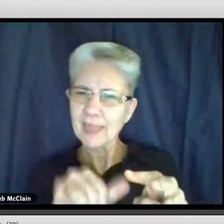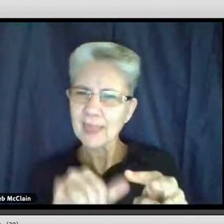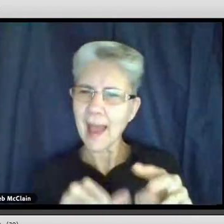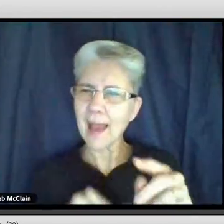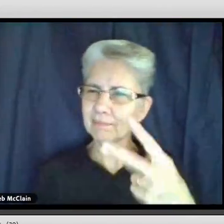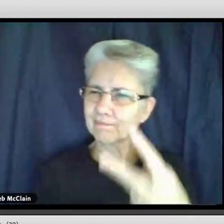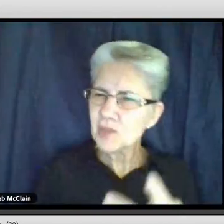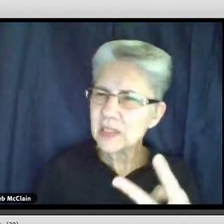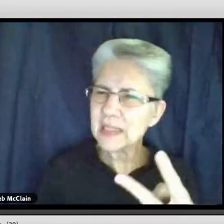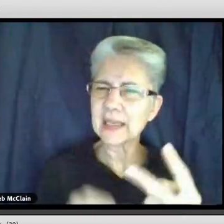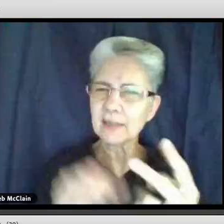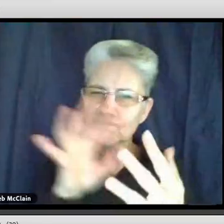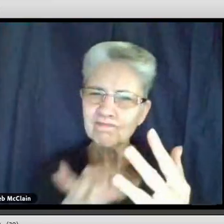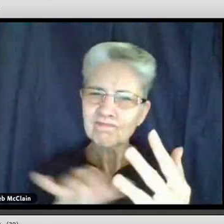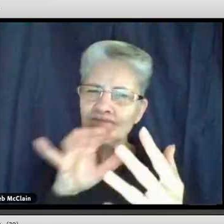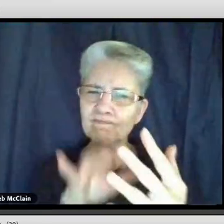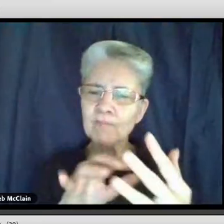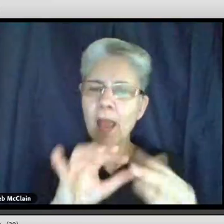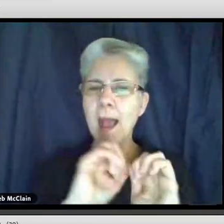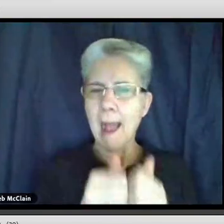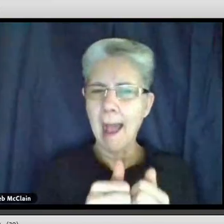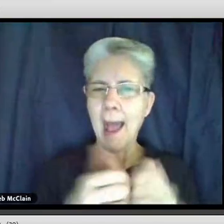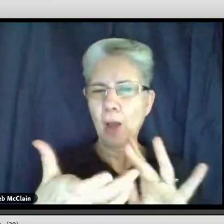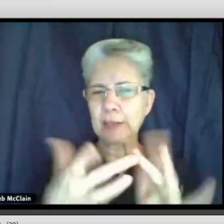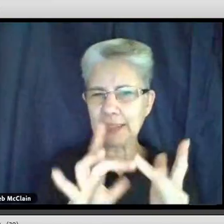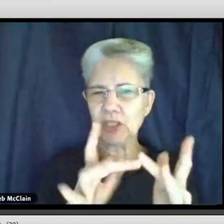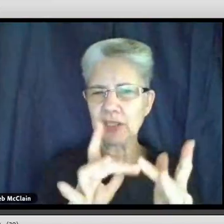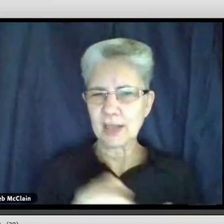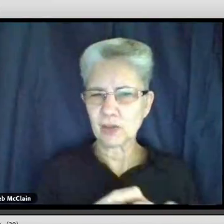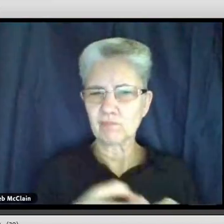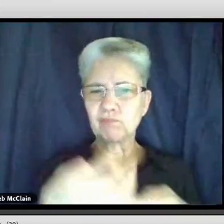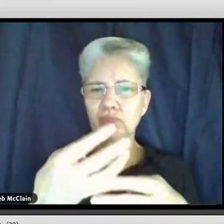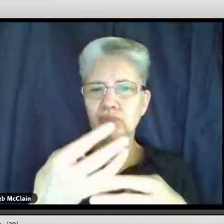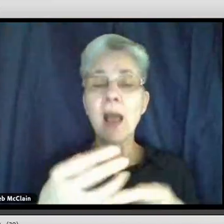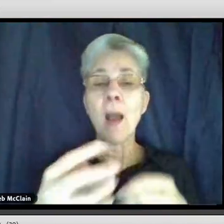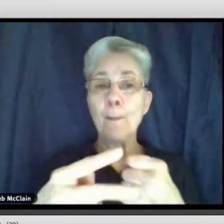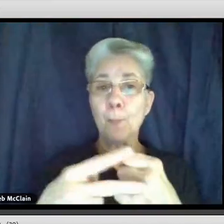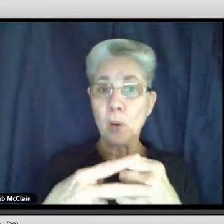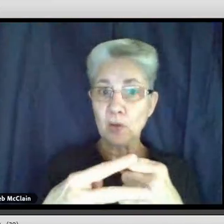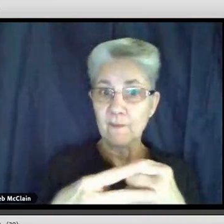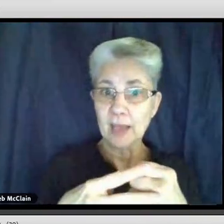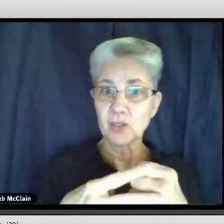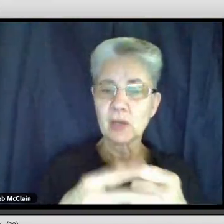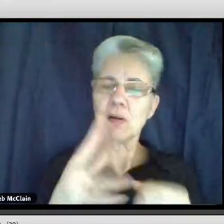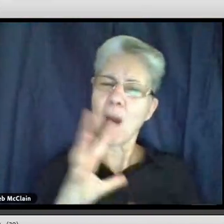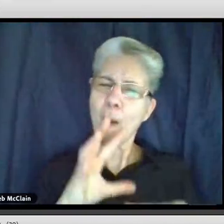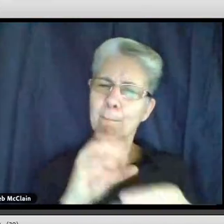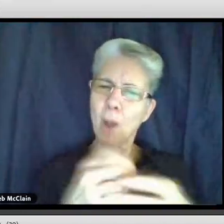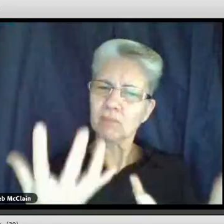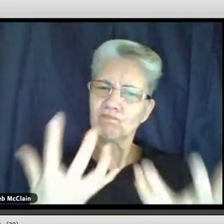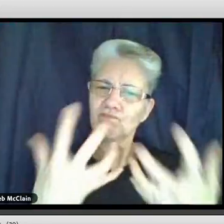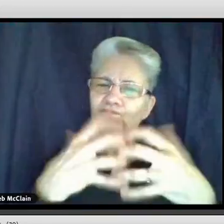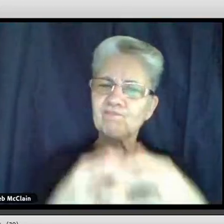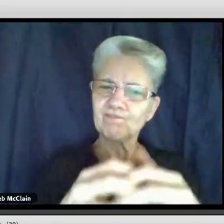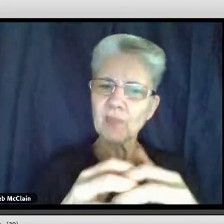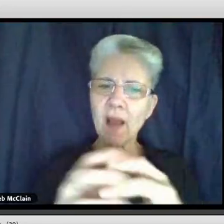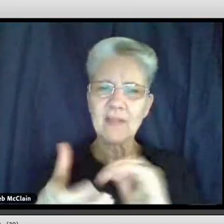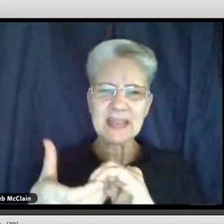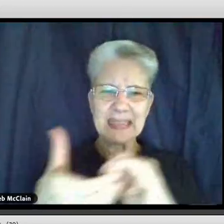you really can see easily how digitization and digital preservation are parts of this